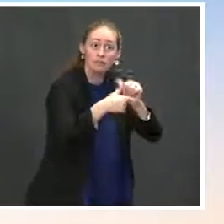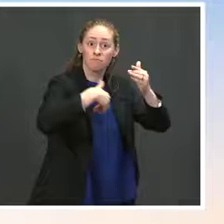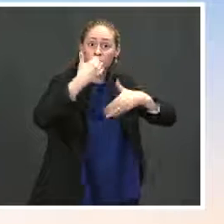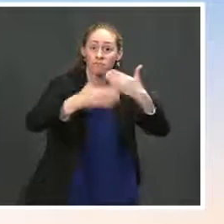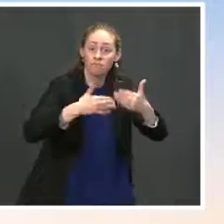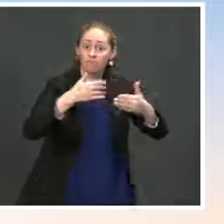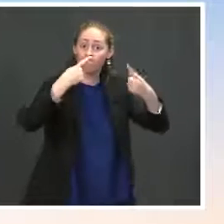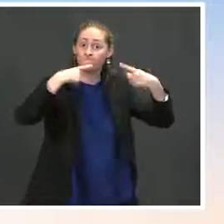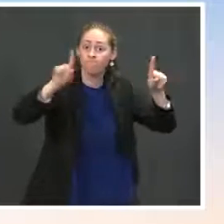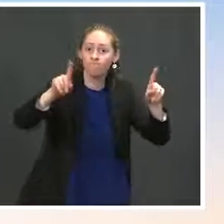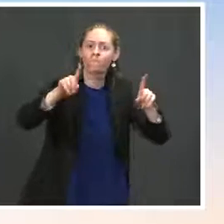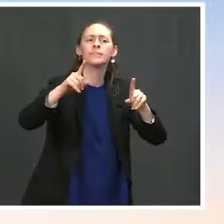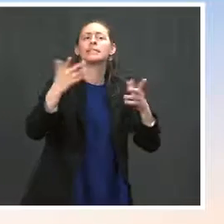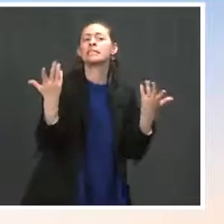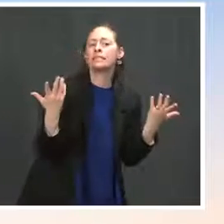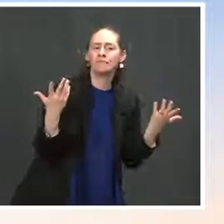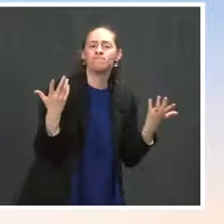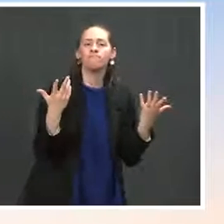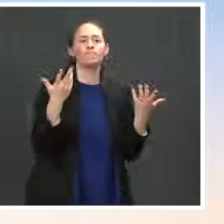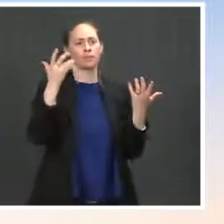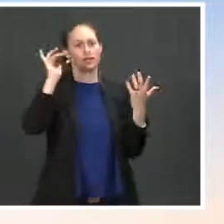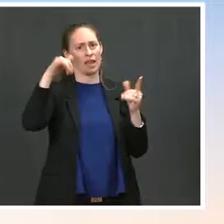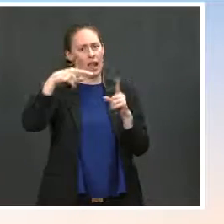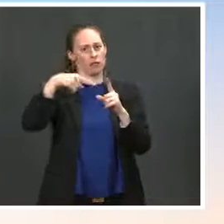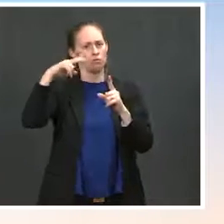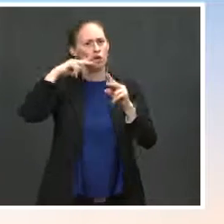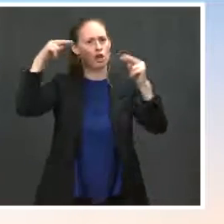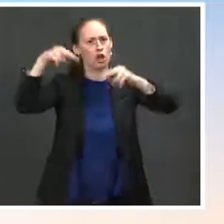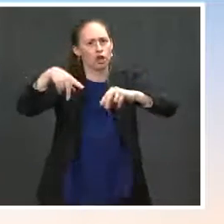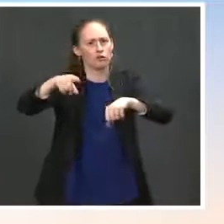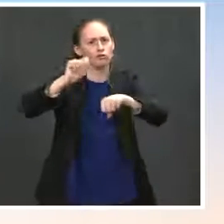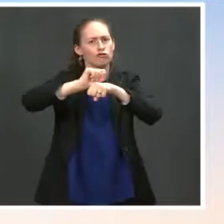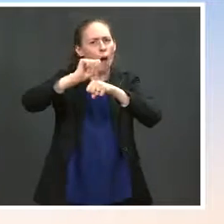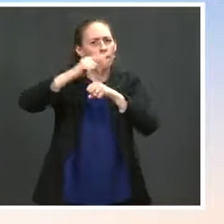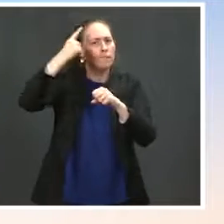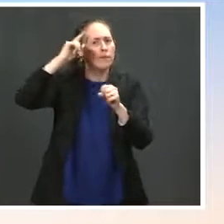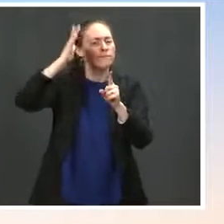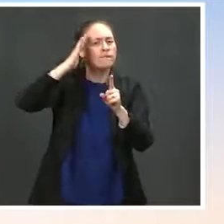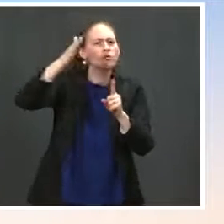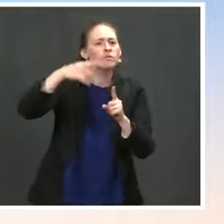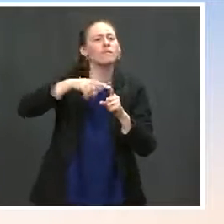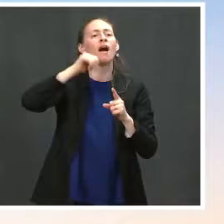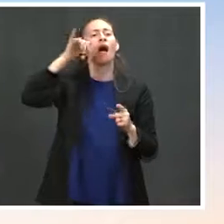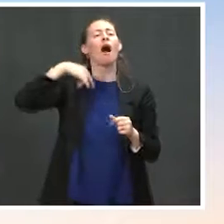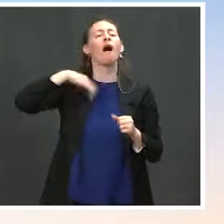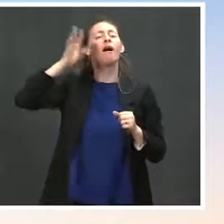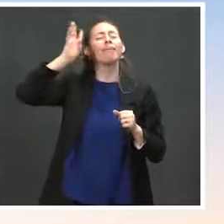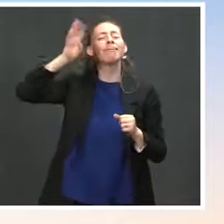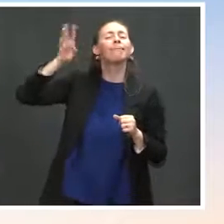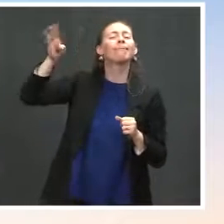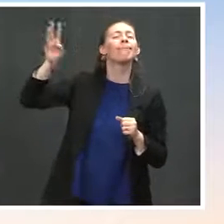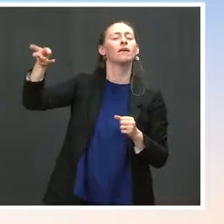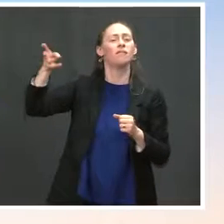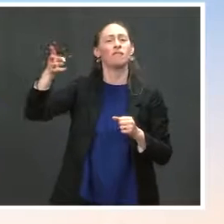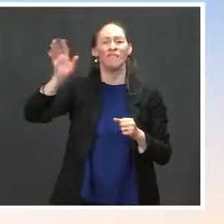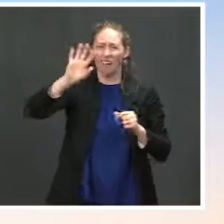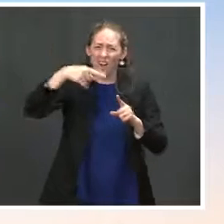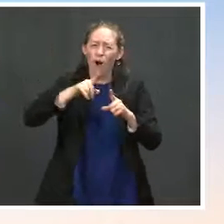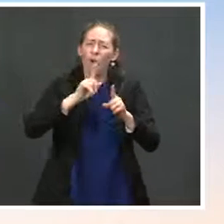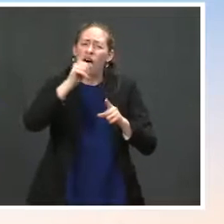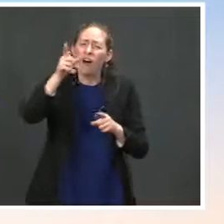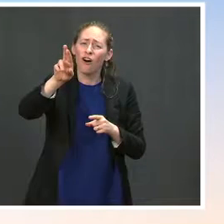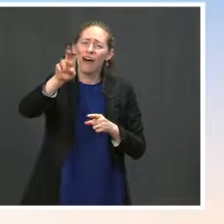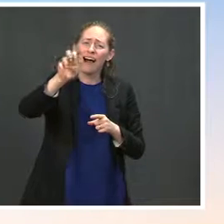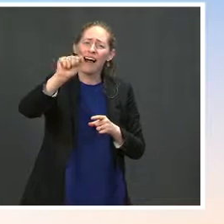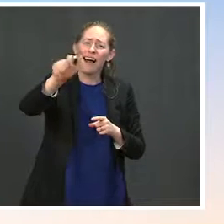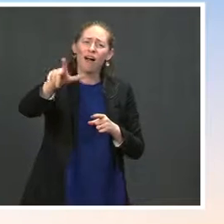this job future is not something conjured up out of anybody's imagination. This is the most real thing in the world. Bureau of Labor